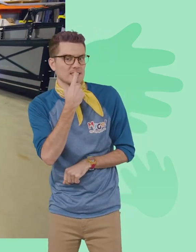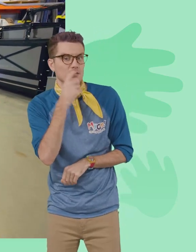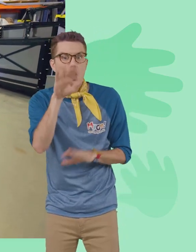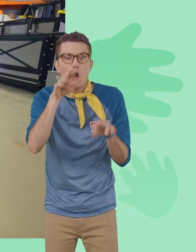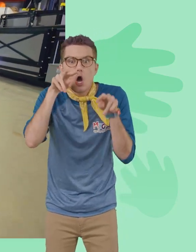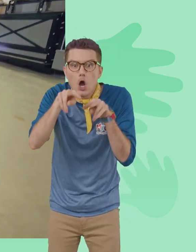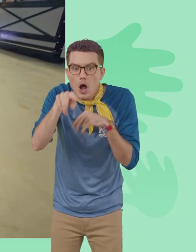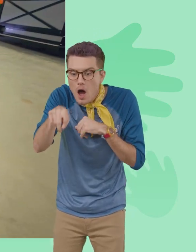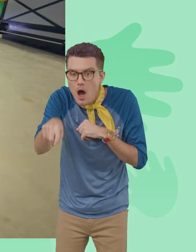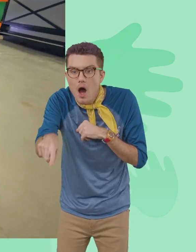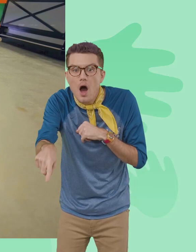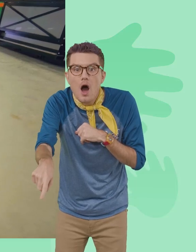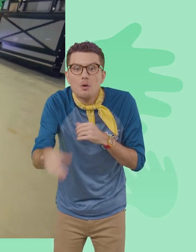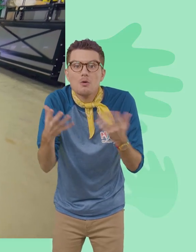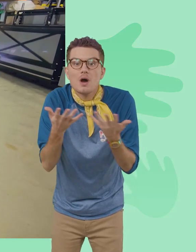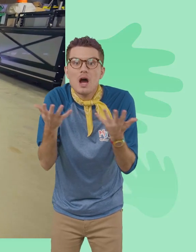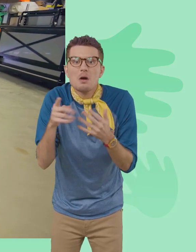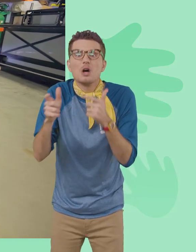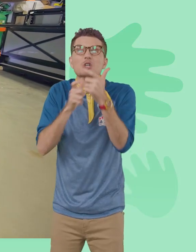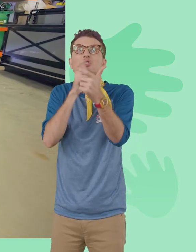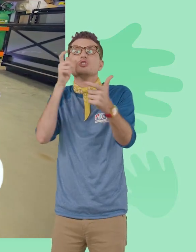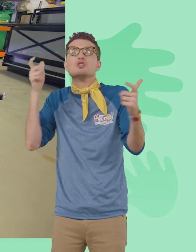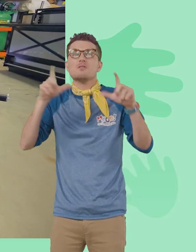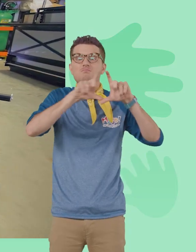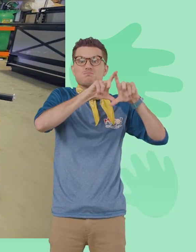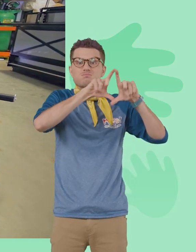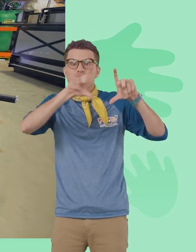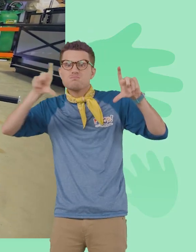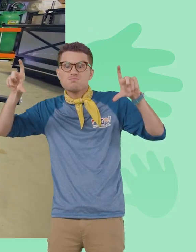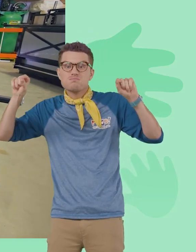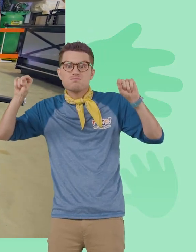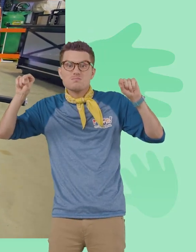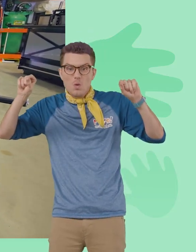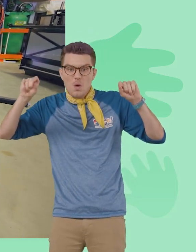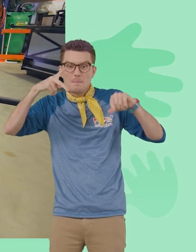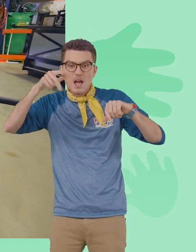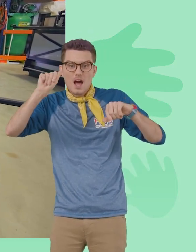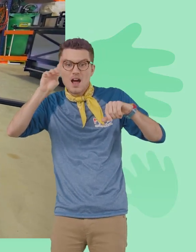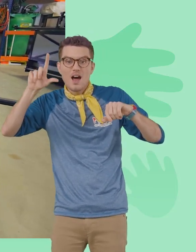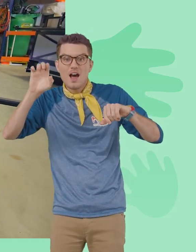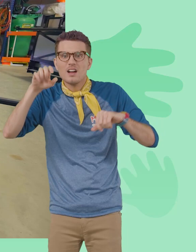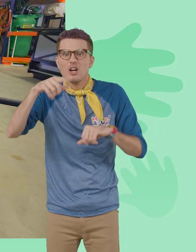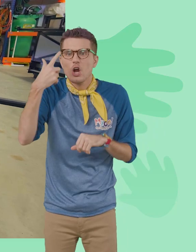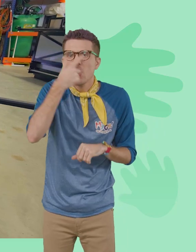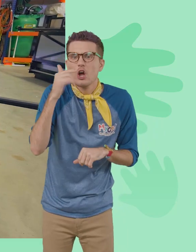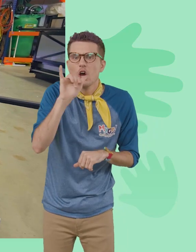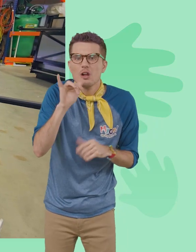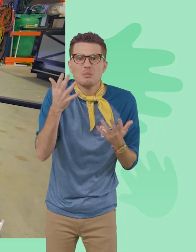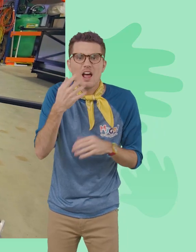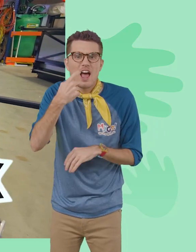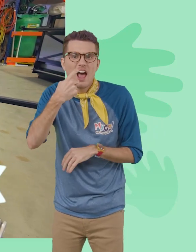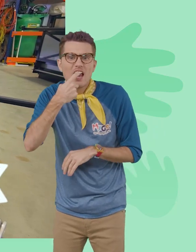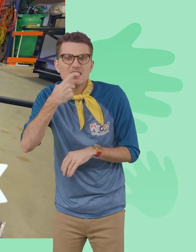Oh! Look way down here! A big paddle! Oh, and it looks like some glass actually made it